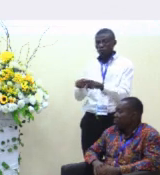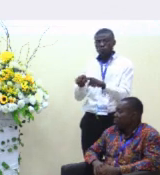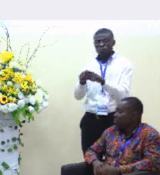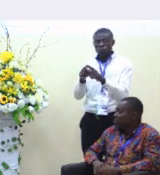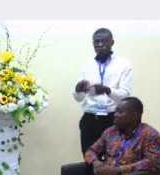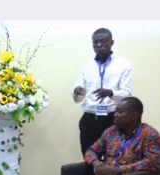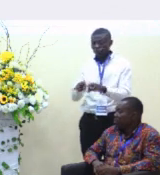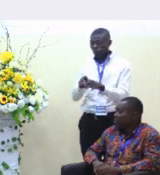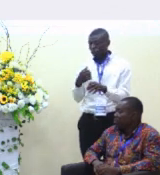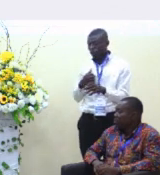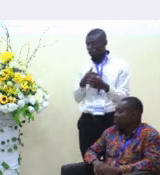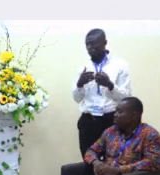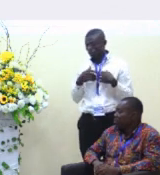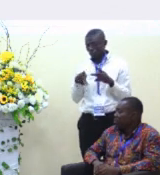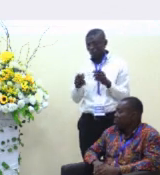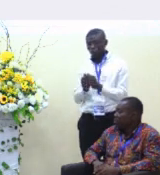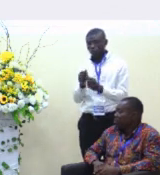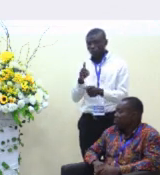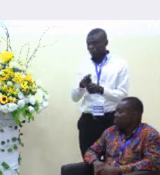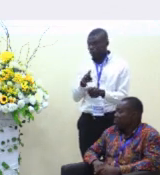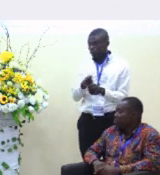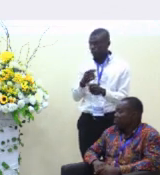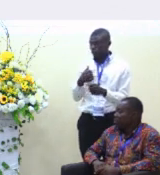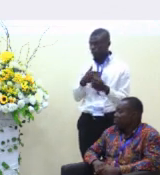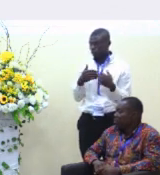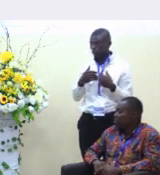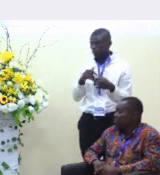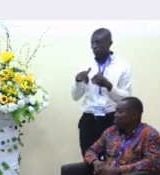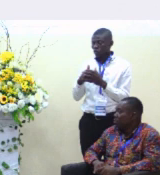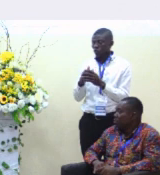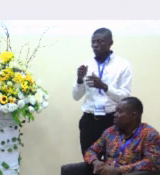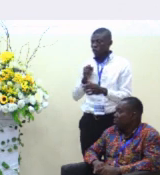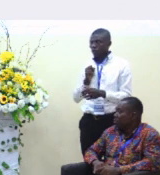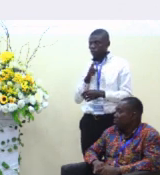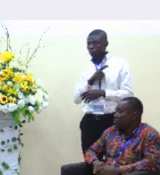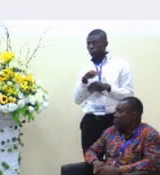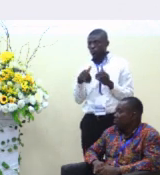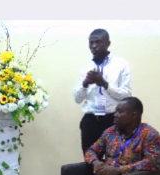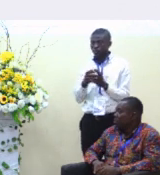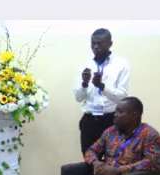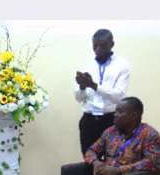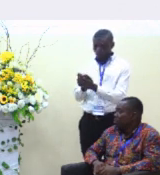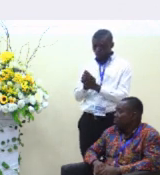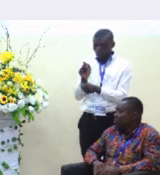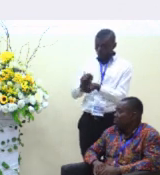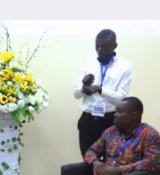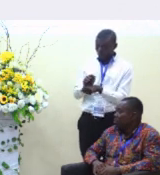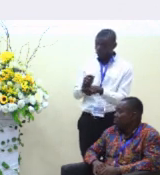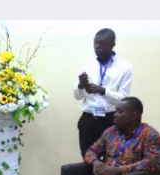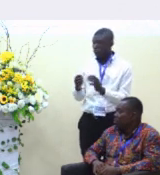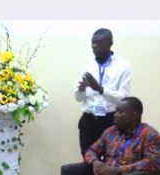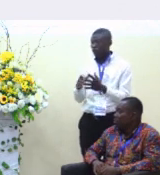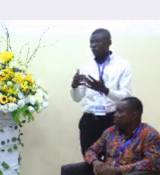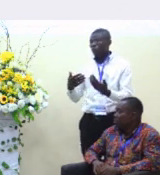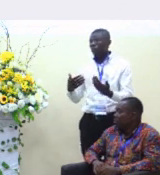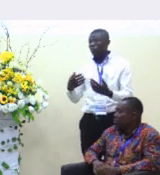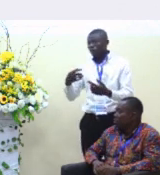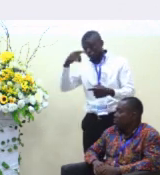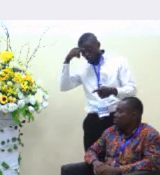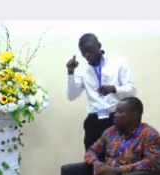So here you have persons with disabilities, you have all stakeholders coming together, they are disagreeing,